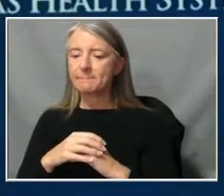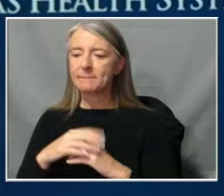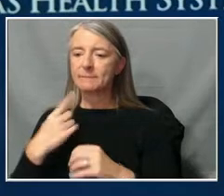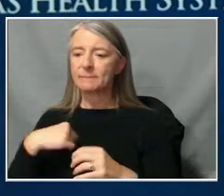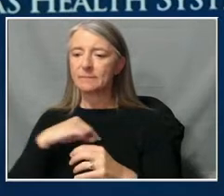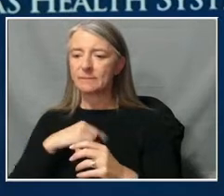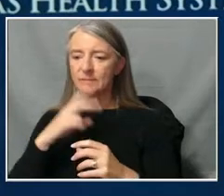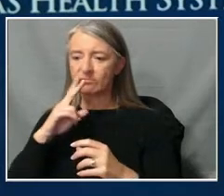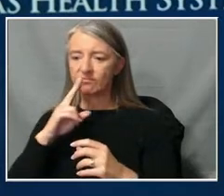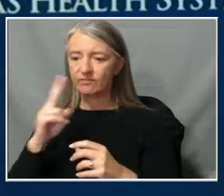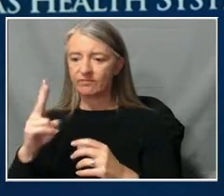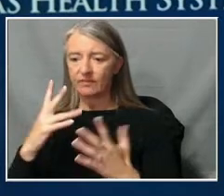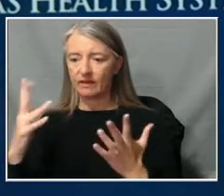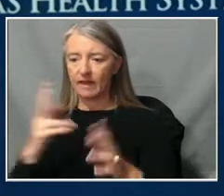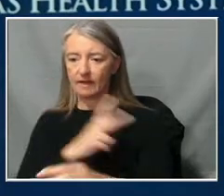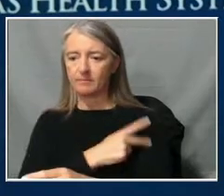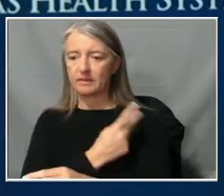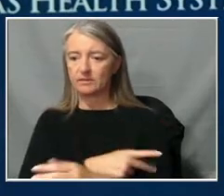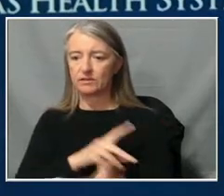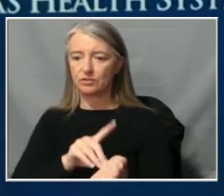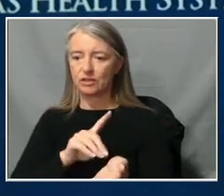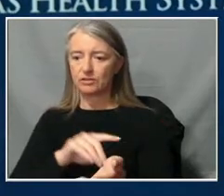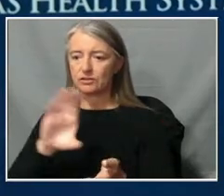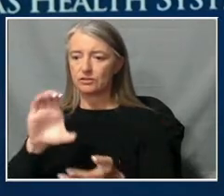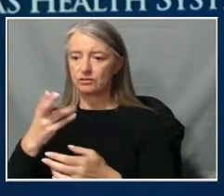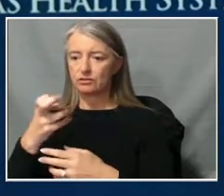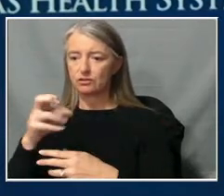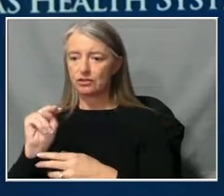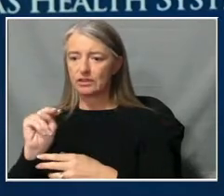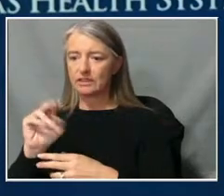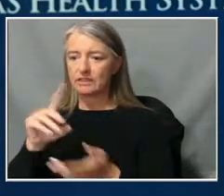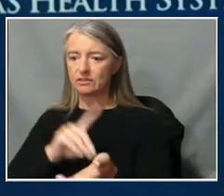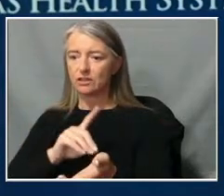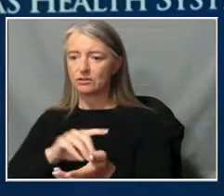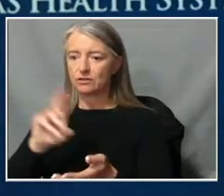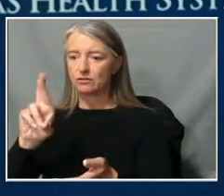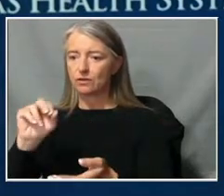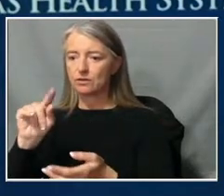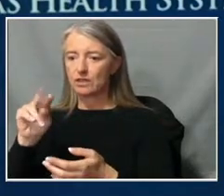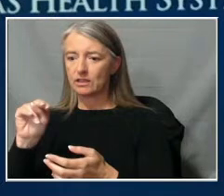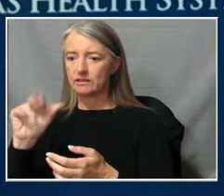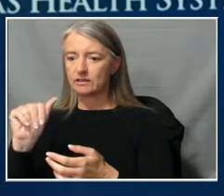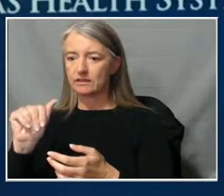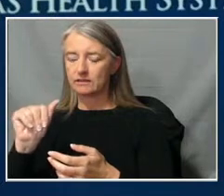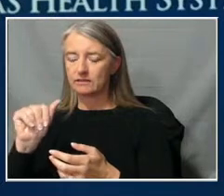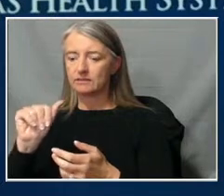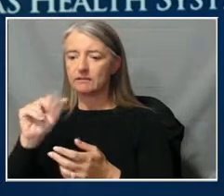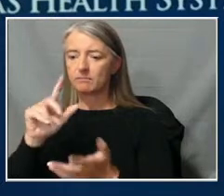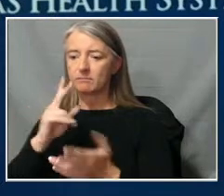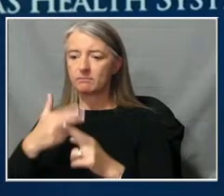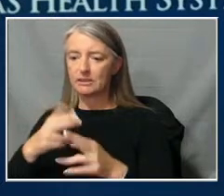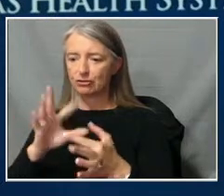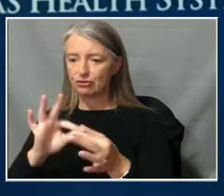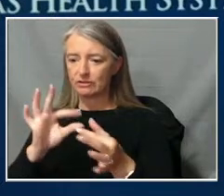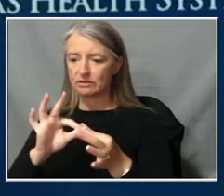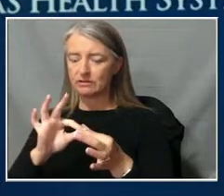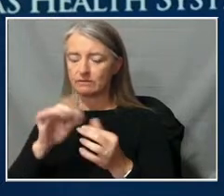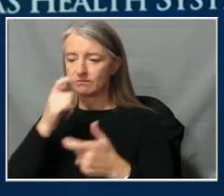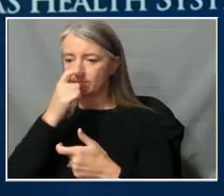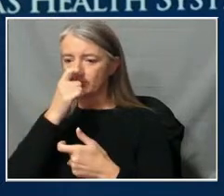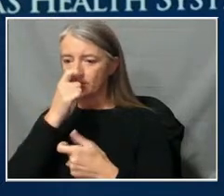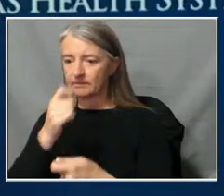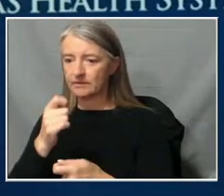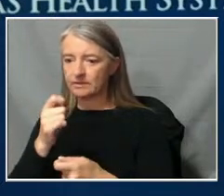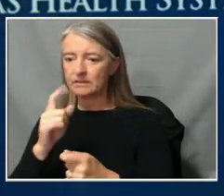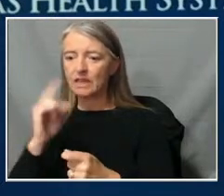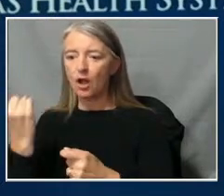a lot of patients, as Dr. Chen and Dr. Rotondo mentioned, who are interested in proton therapy, and it's not always the correct